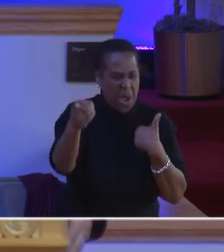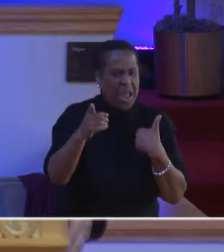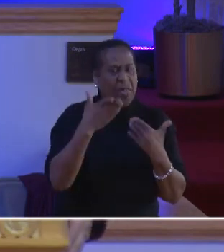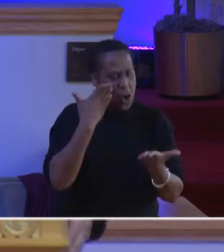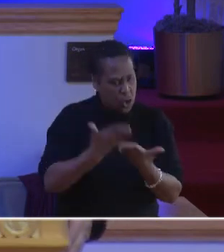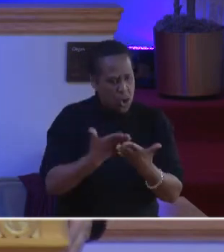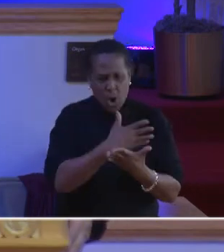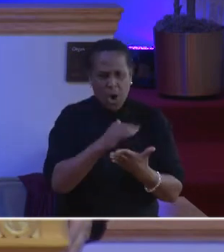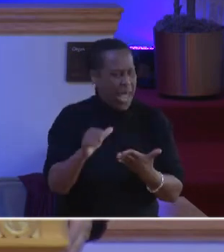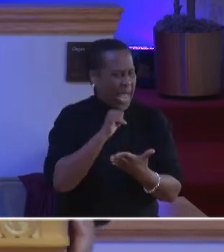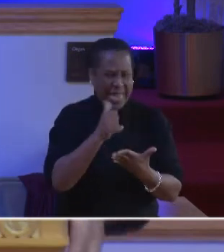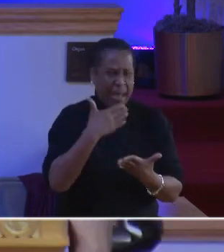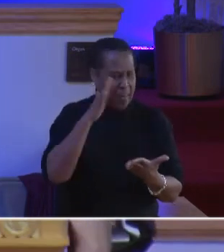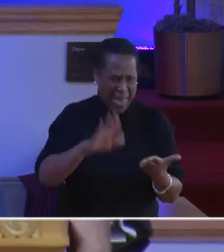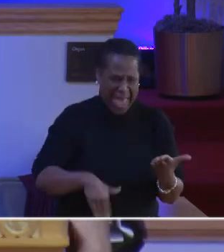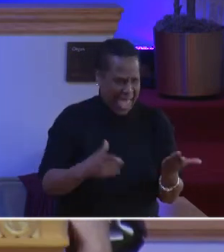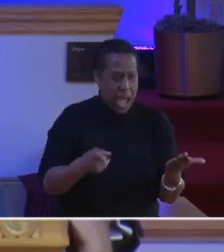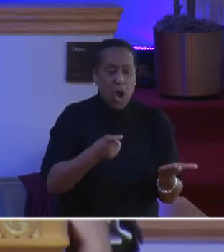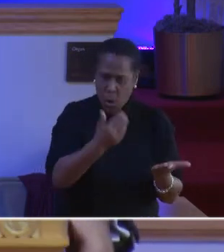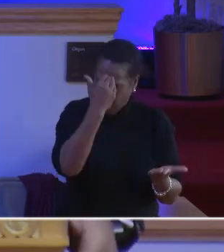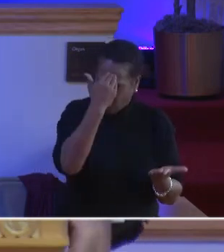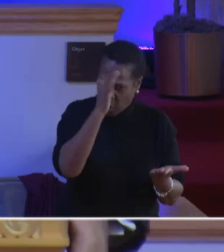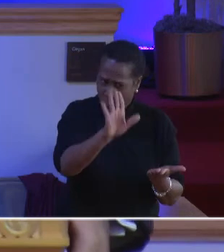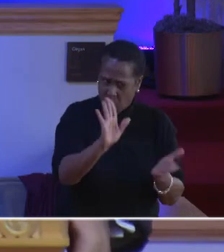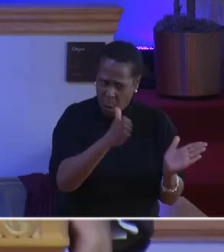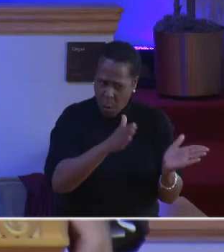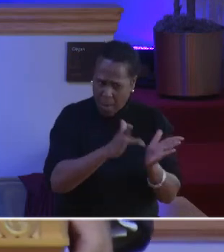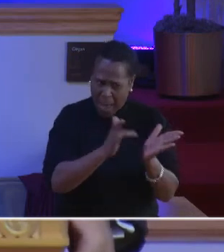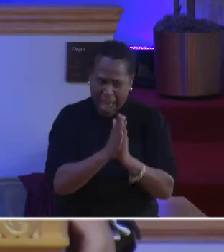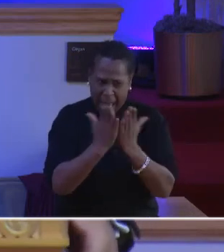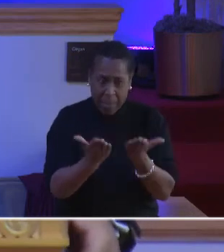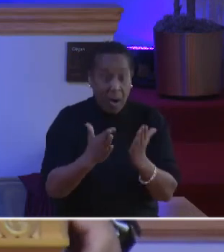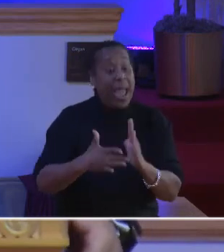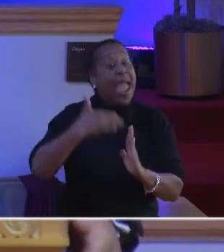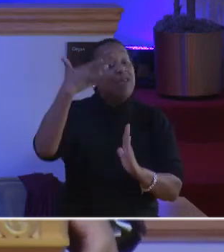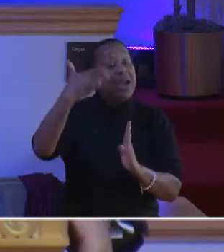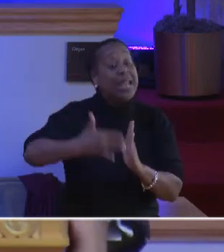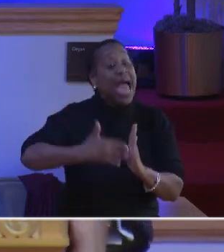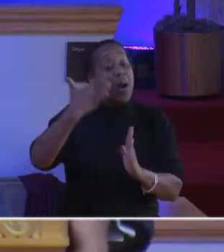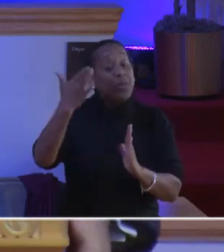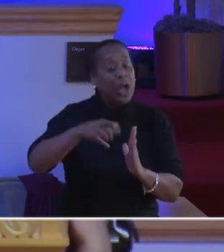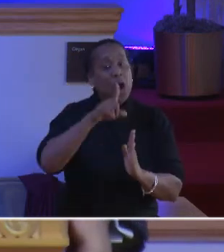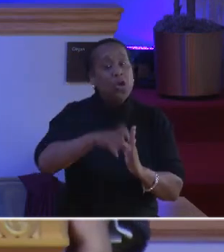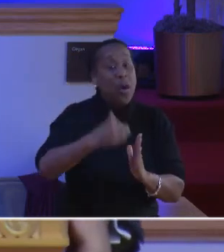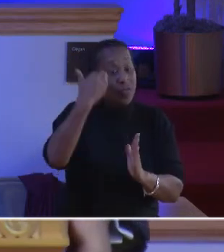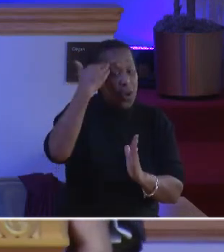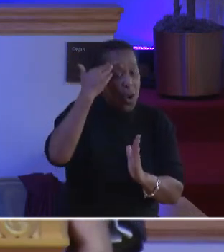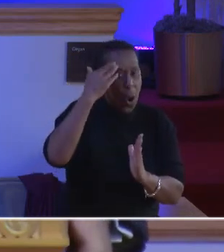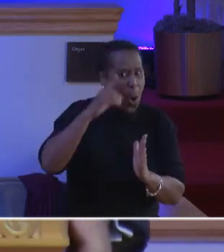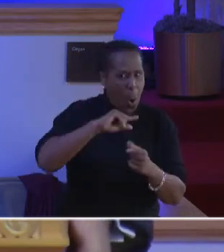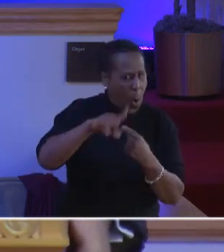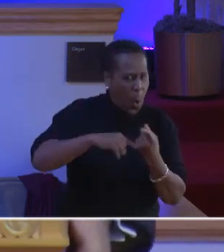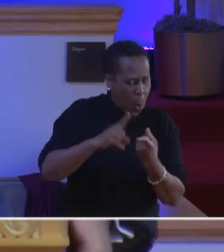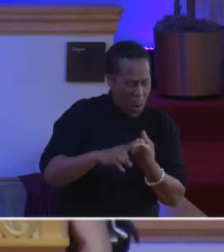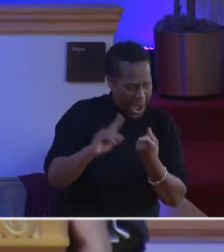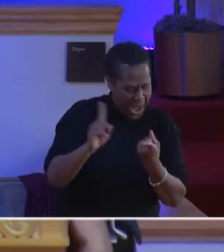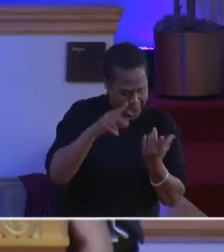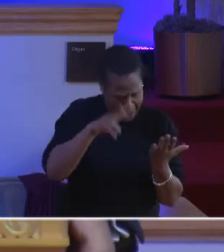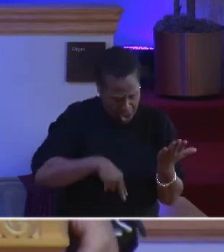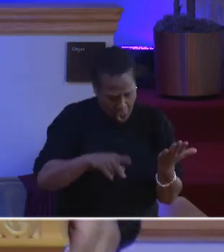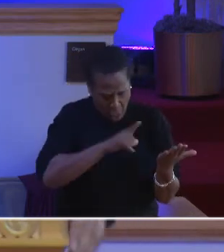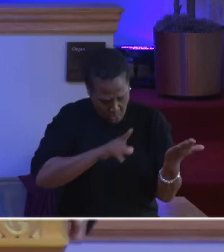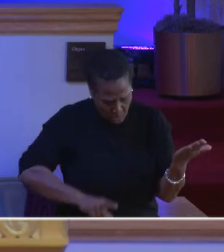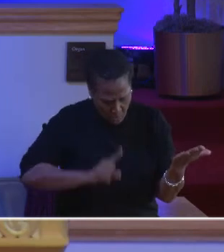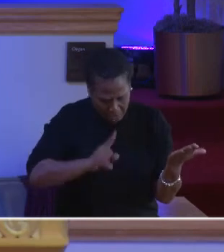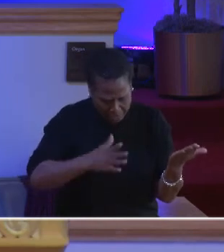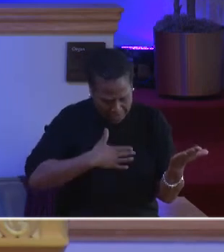good and not for the bad. You better know your Bible every now and then. You gotta know when it's scarce that the Lord is